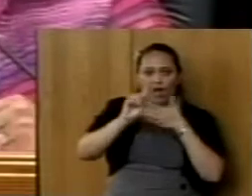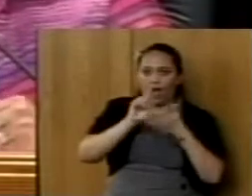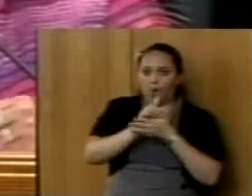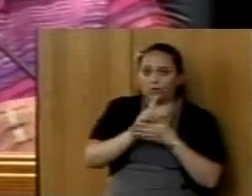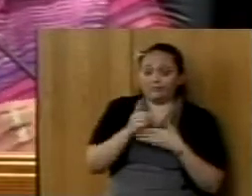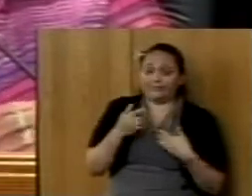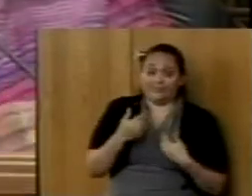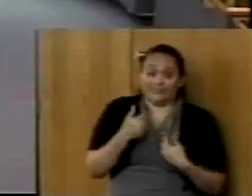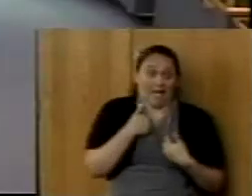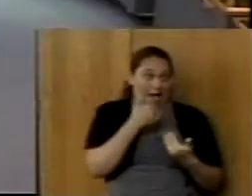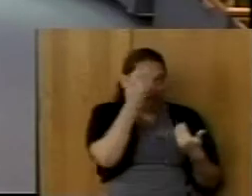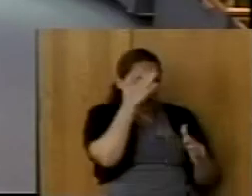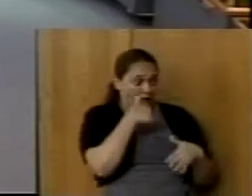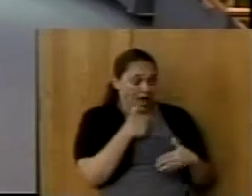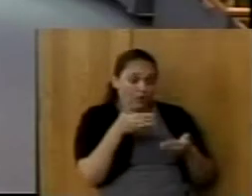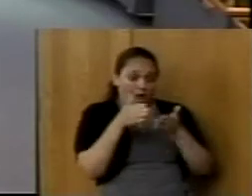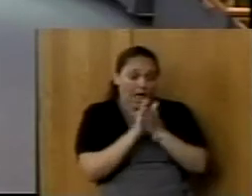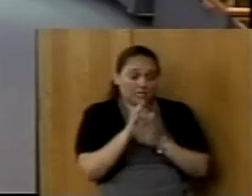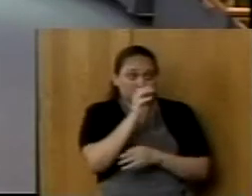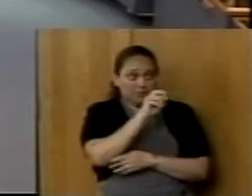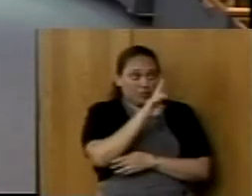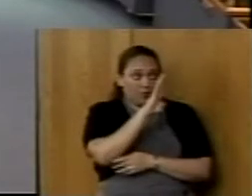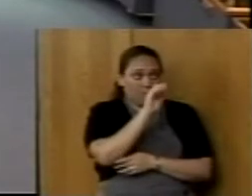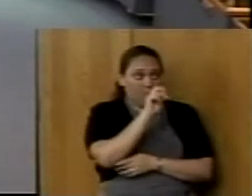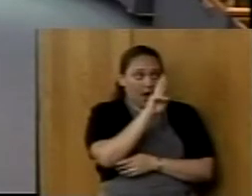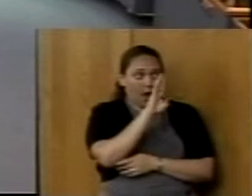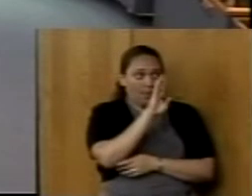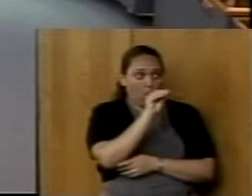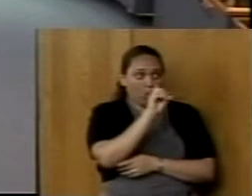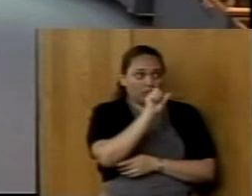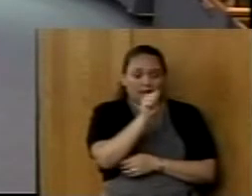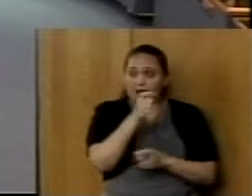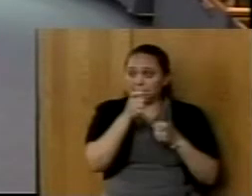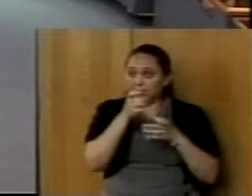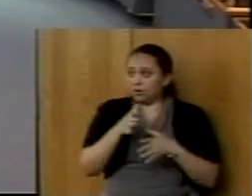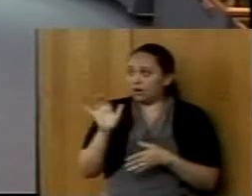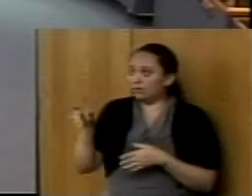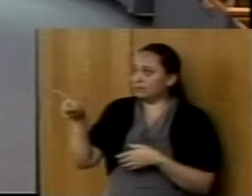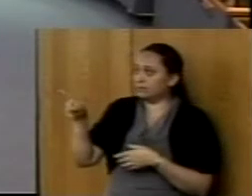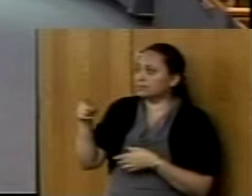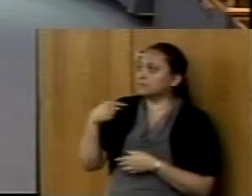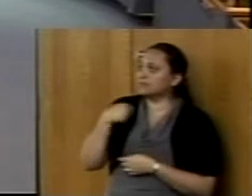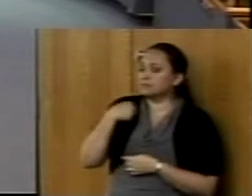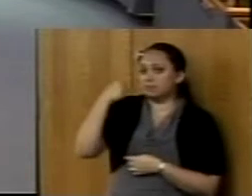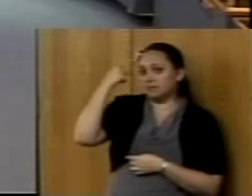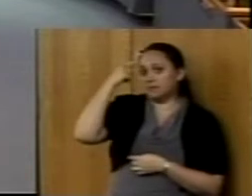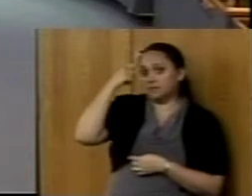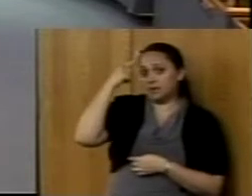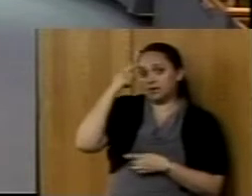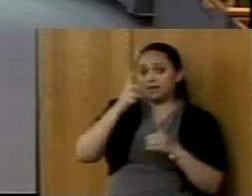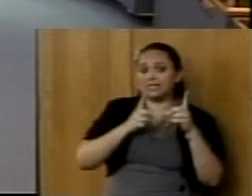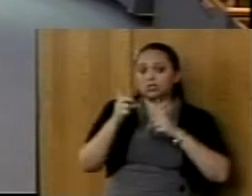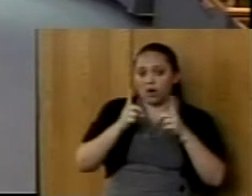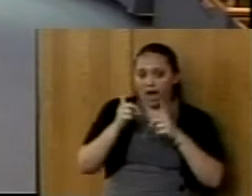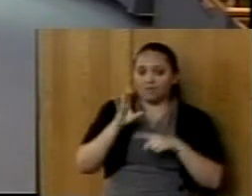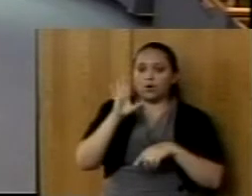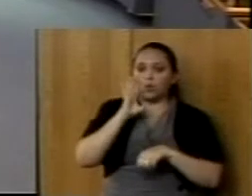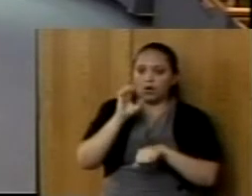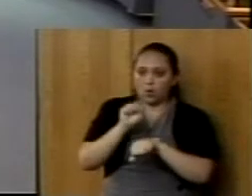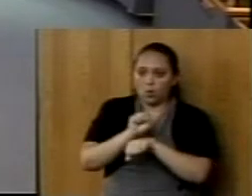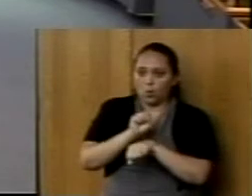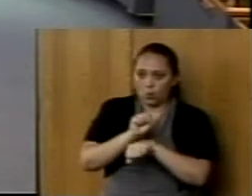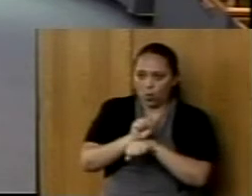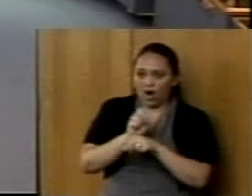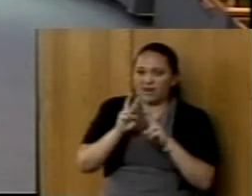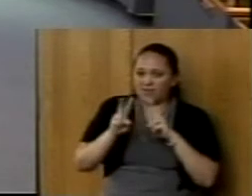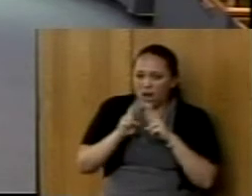have to ask Mr. Barbosa as the administrator on that one. I think it'd be a fair statement to say, ma'am, that a driver would work very hard to only